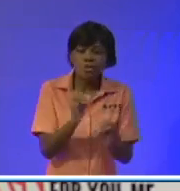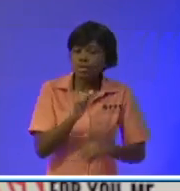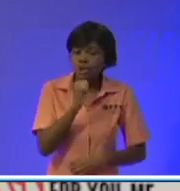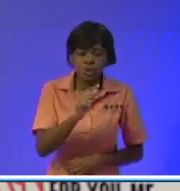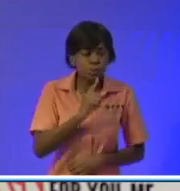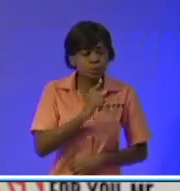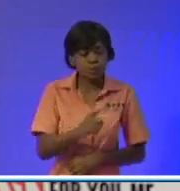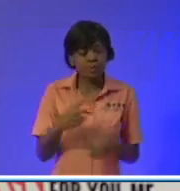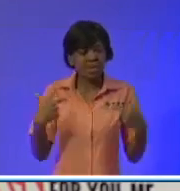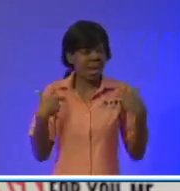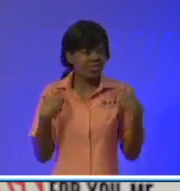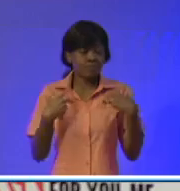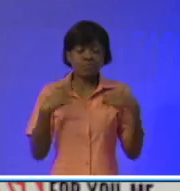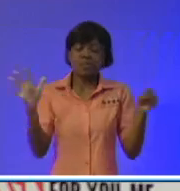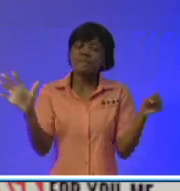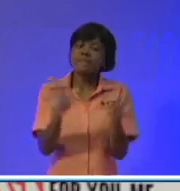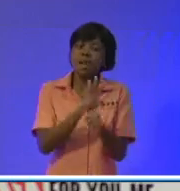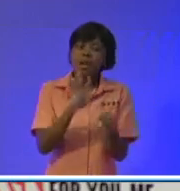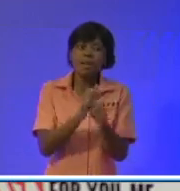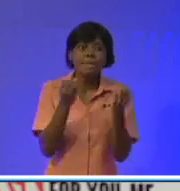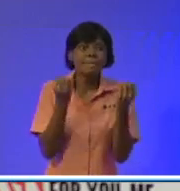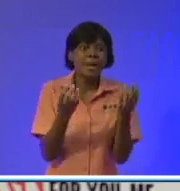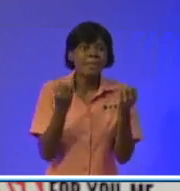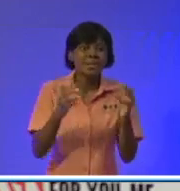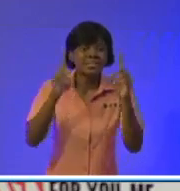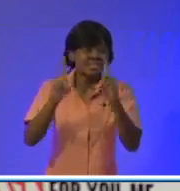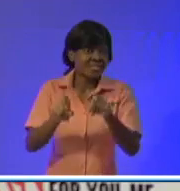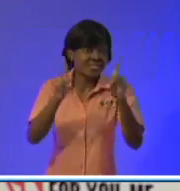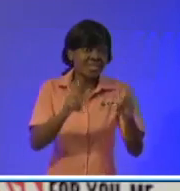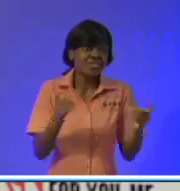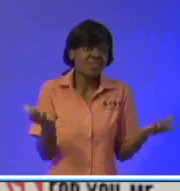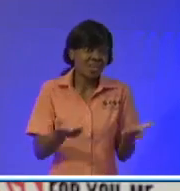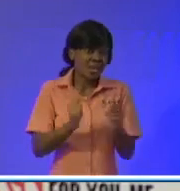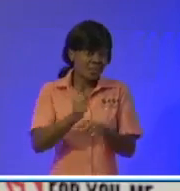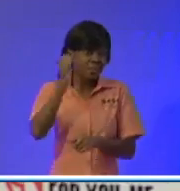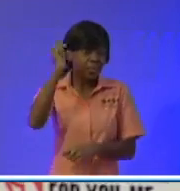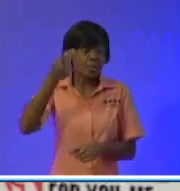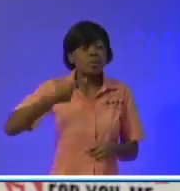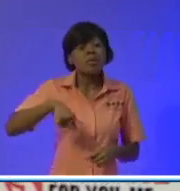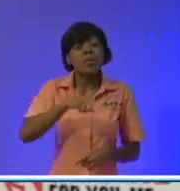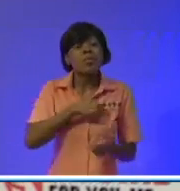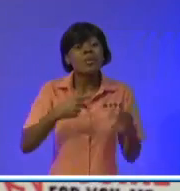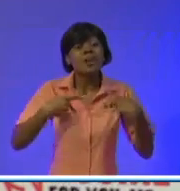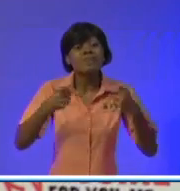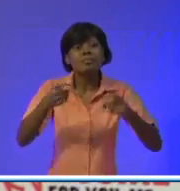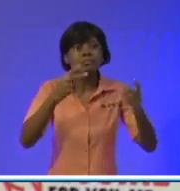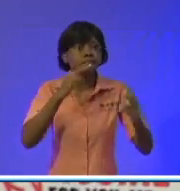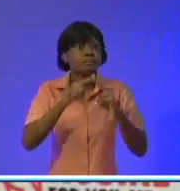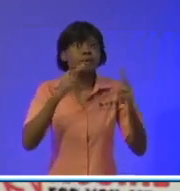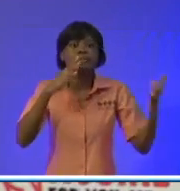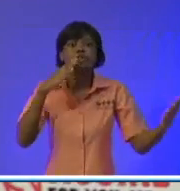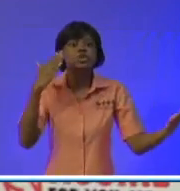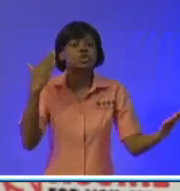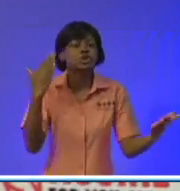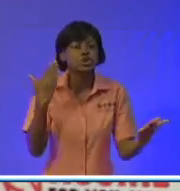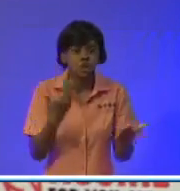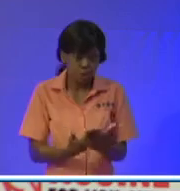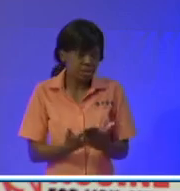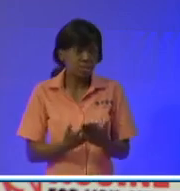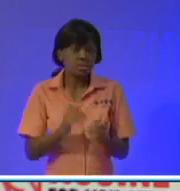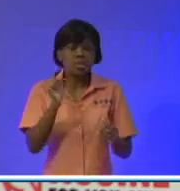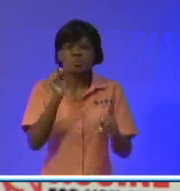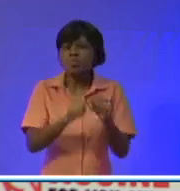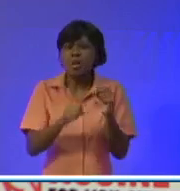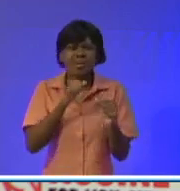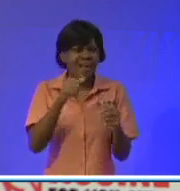Tobago. That is something we manage closely. As my latest report this morning is